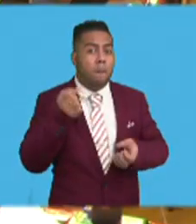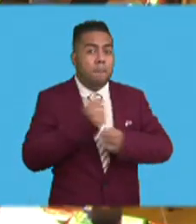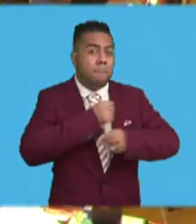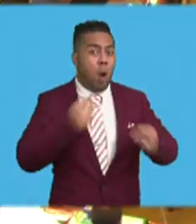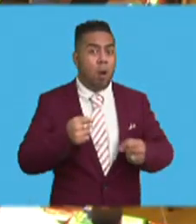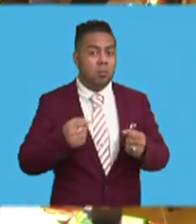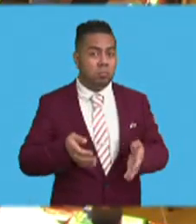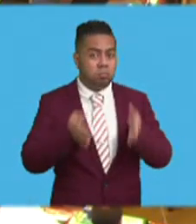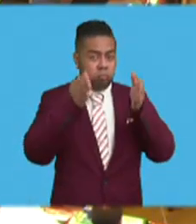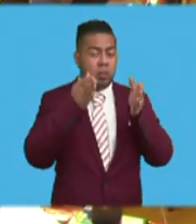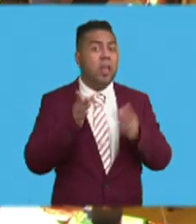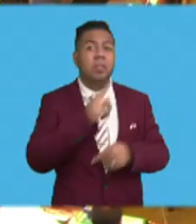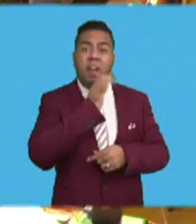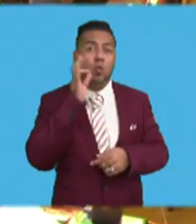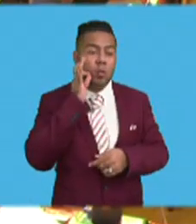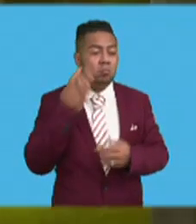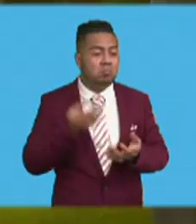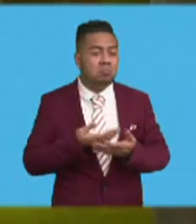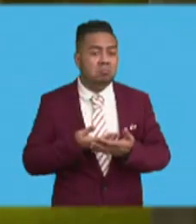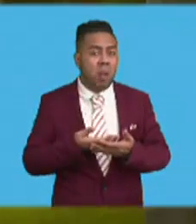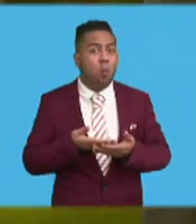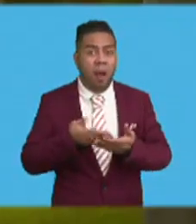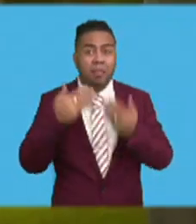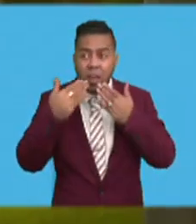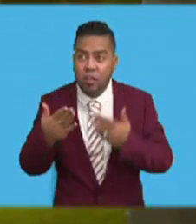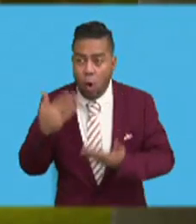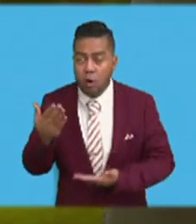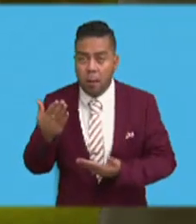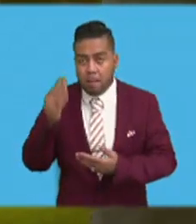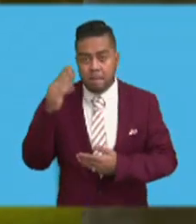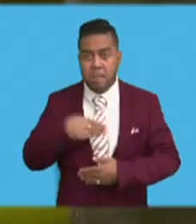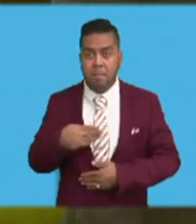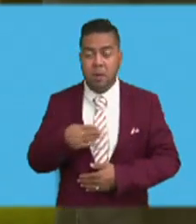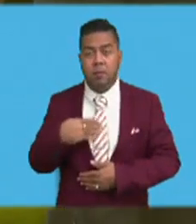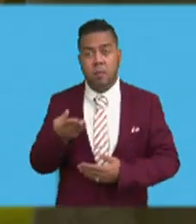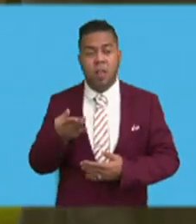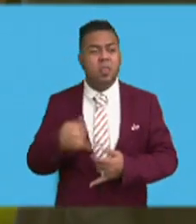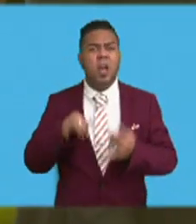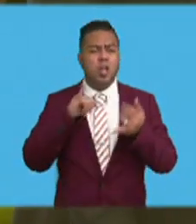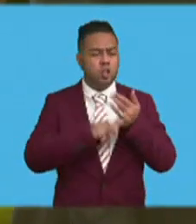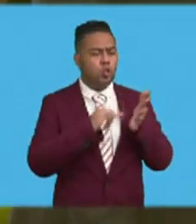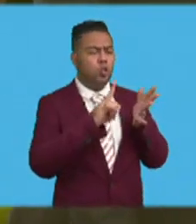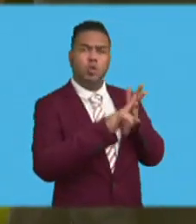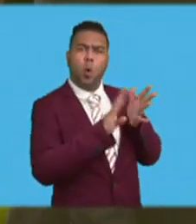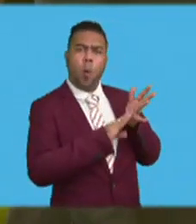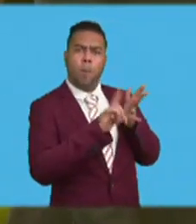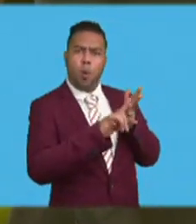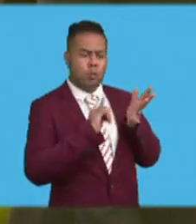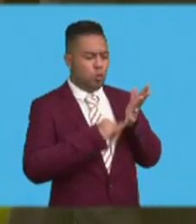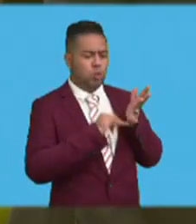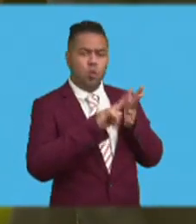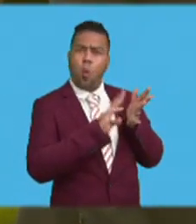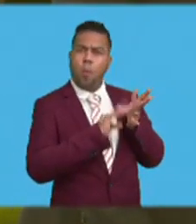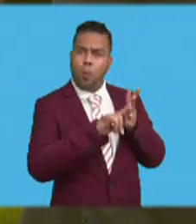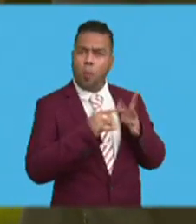Thank you, Madam Speaker. Madam Speaker, I thank the honourable member for the question. The Somosoma Hydro project was in fact made possible through aid funding